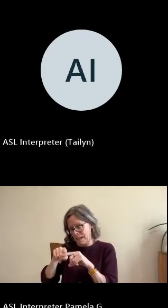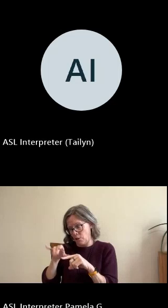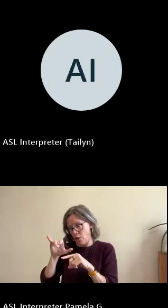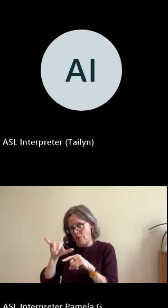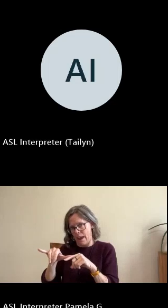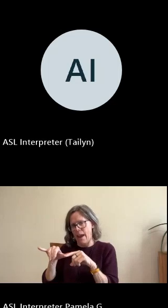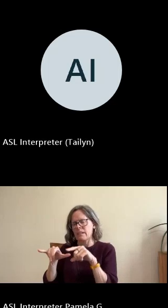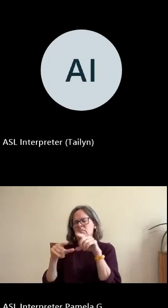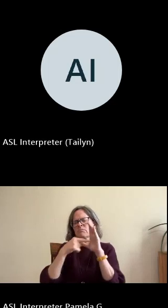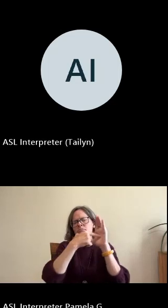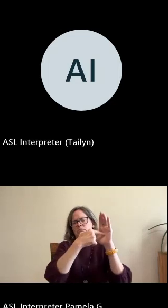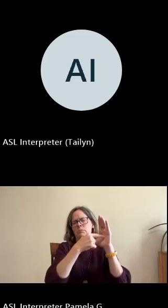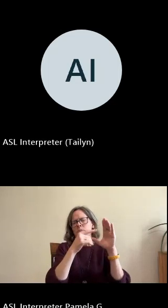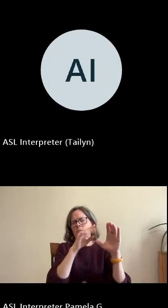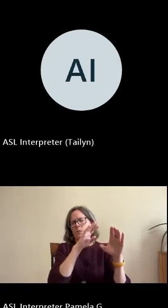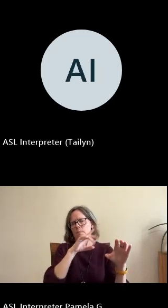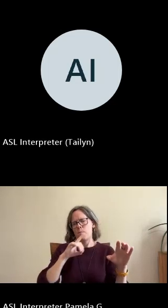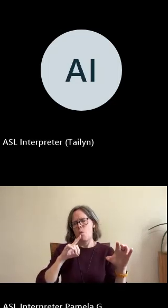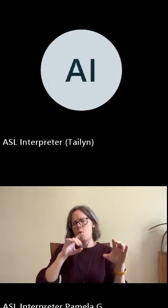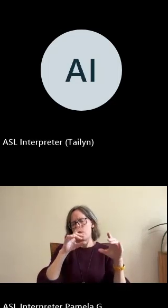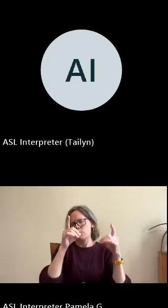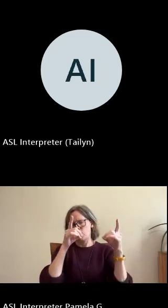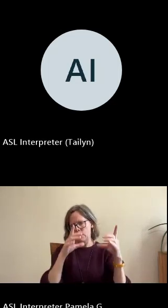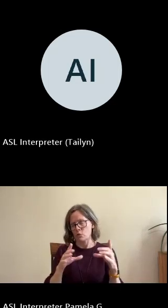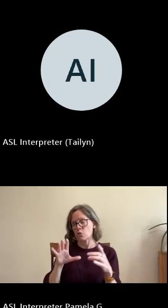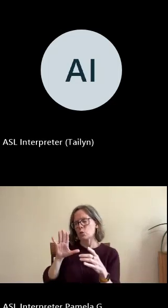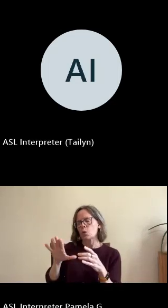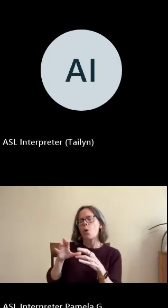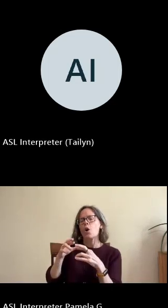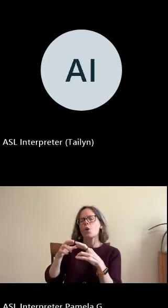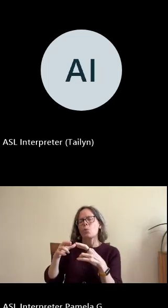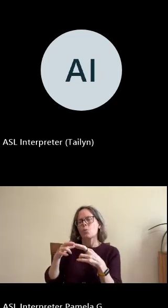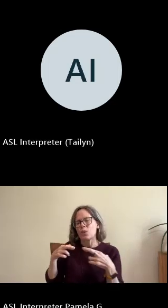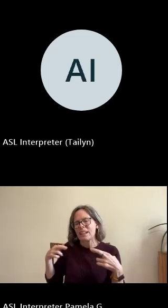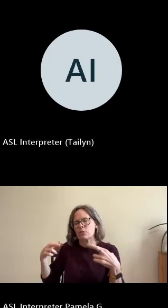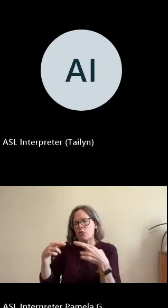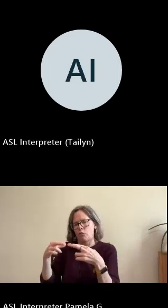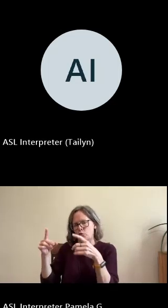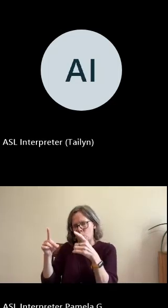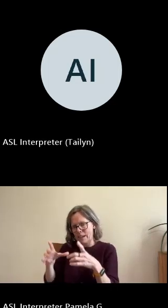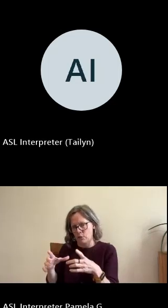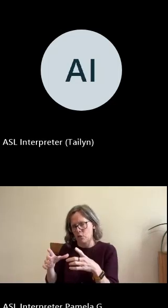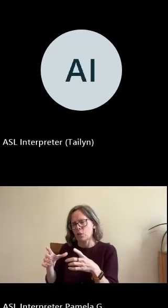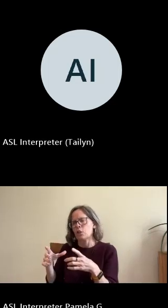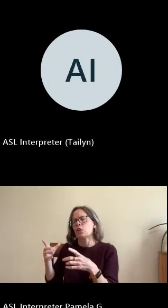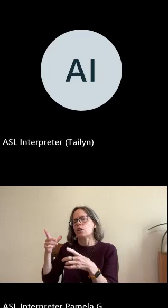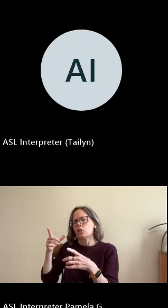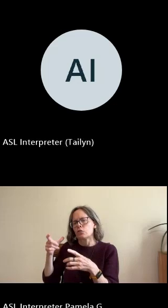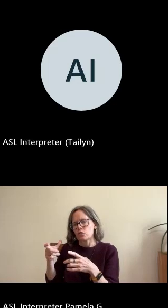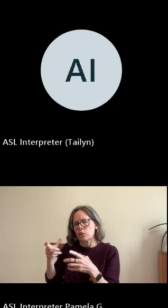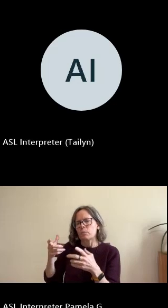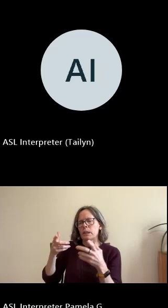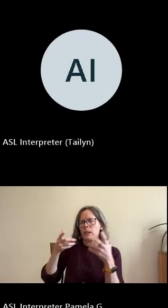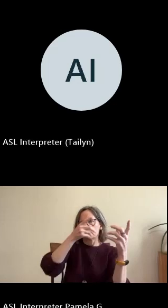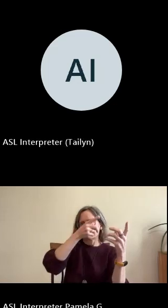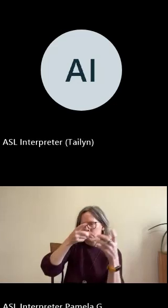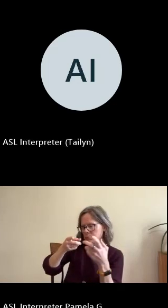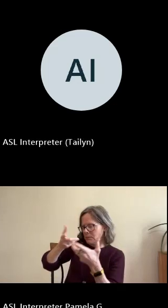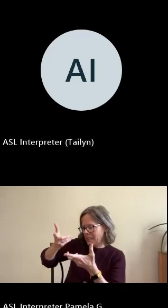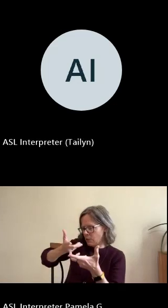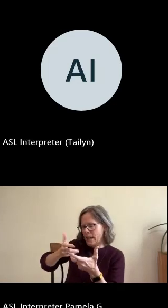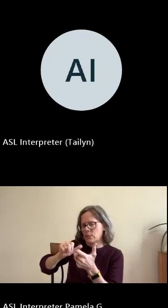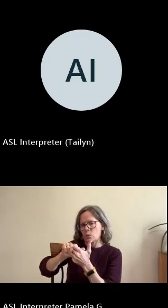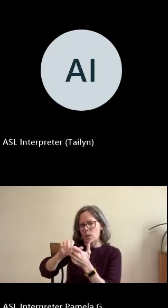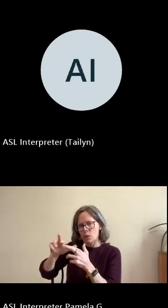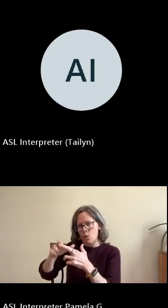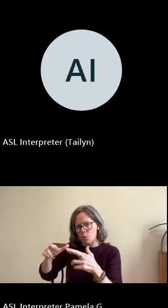and your regional director should be interacting with your region, giving information